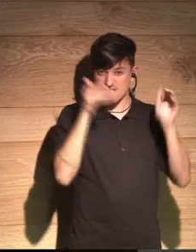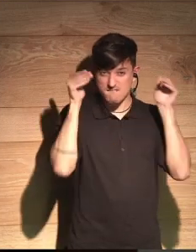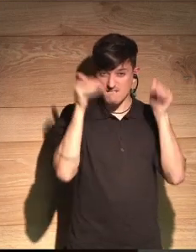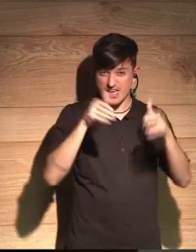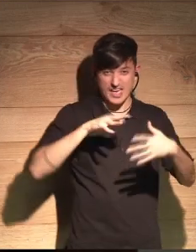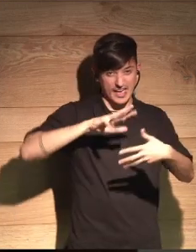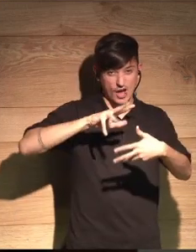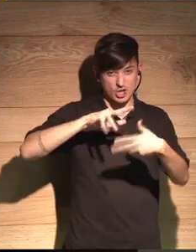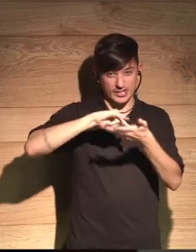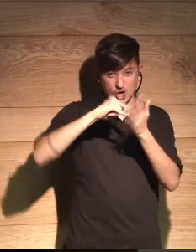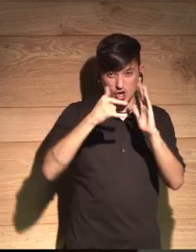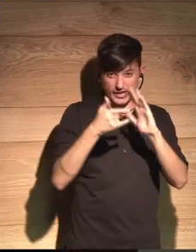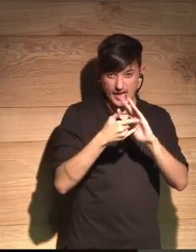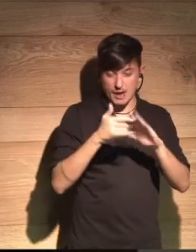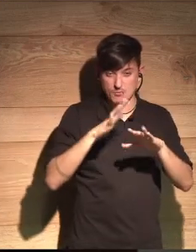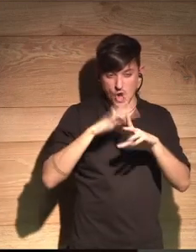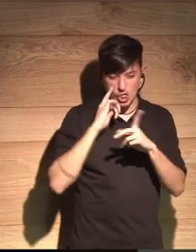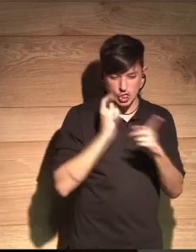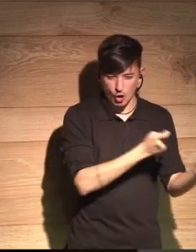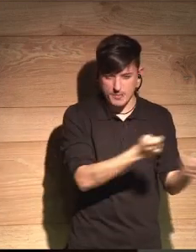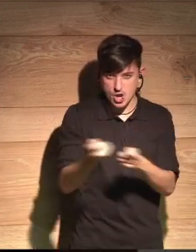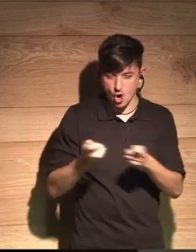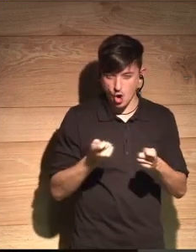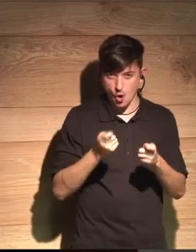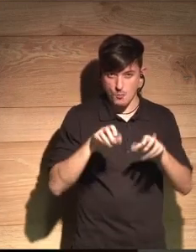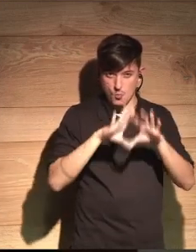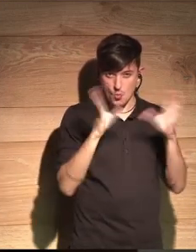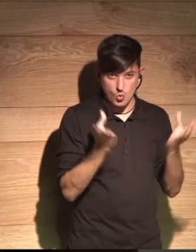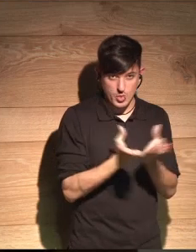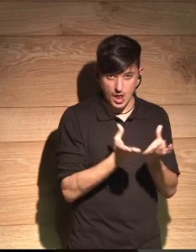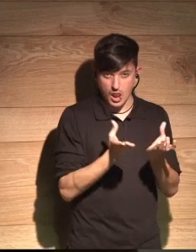There's a number that is devoted to